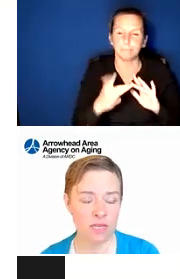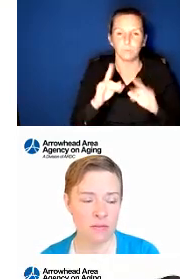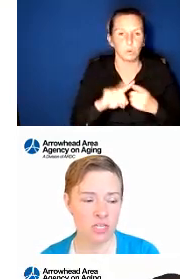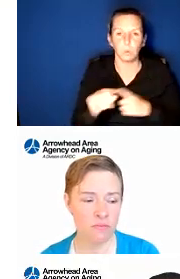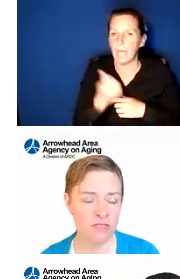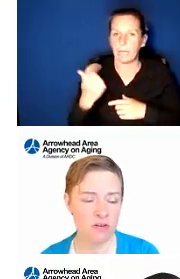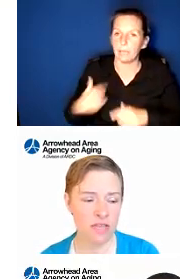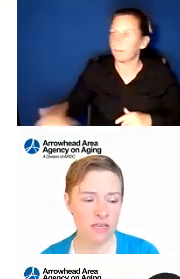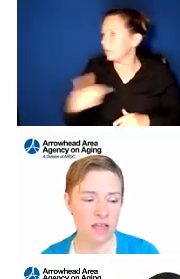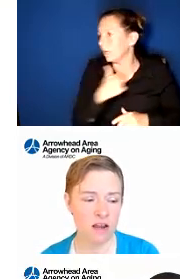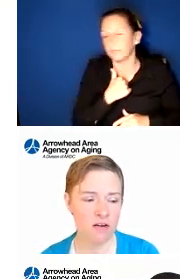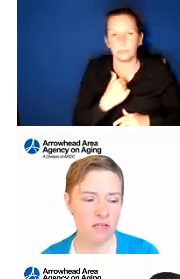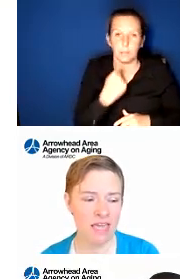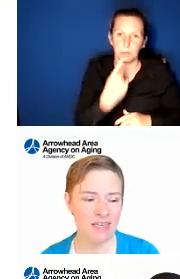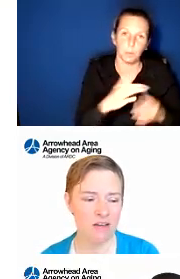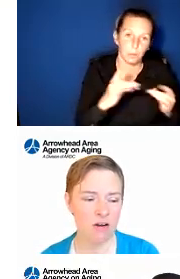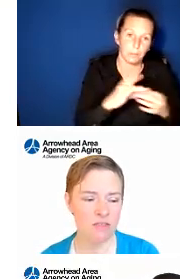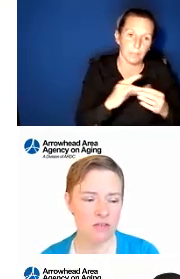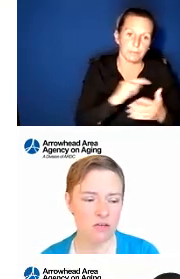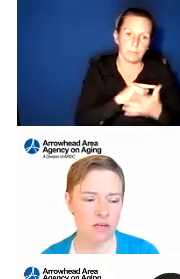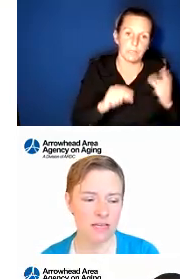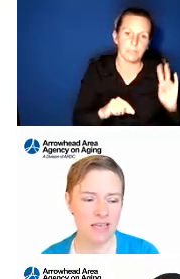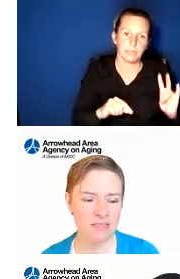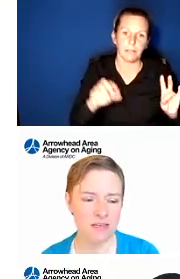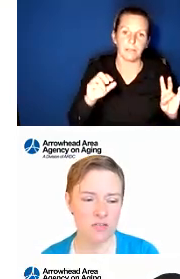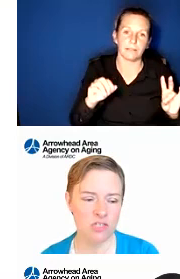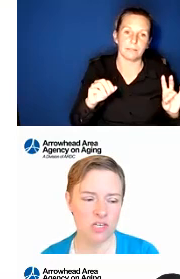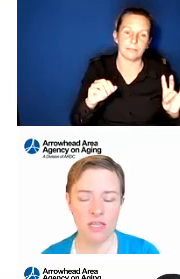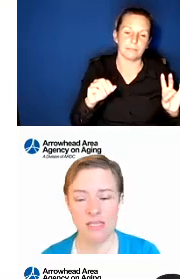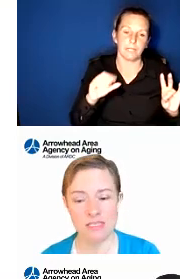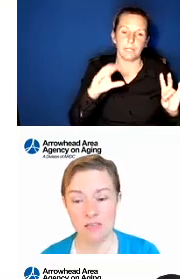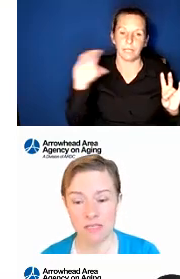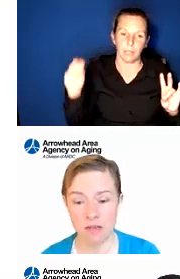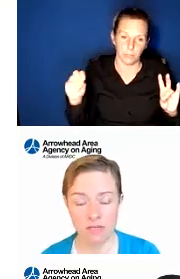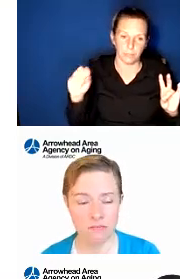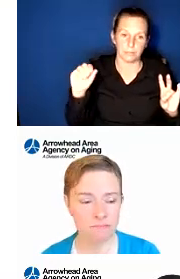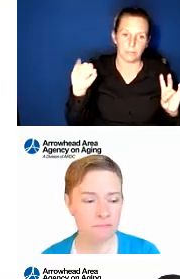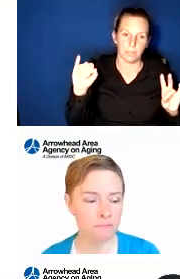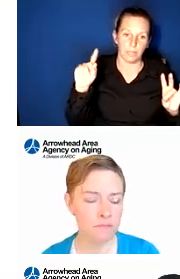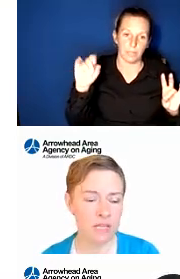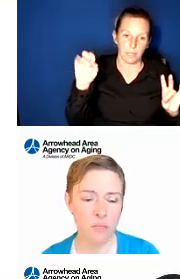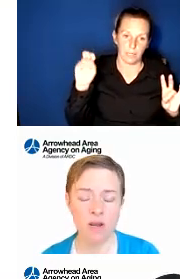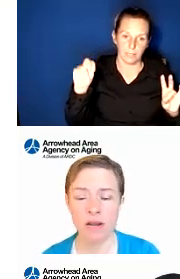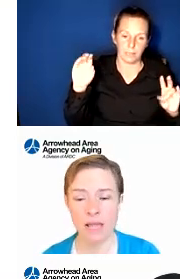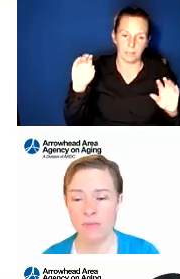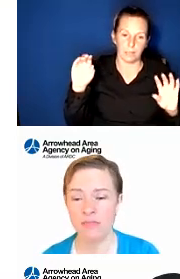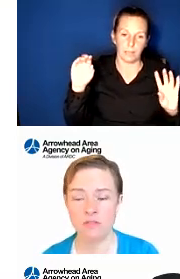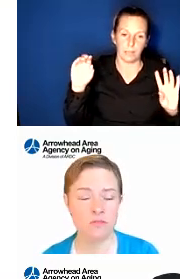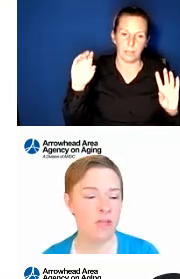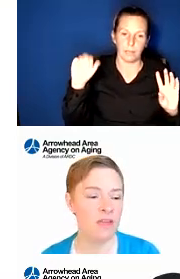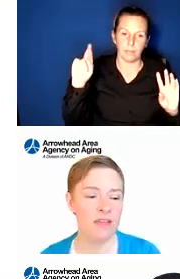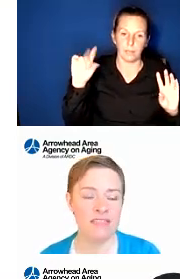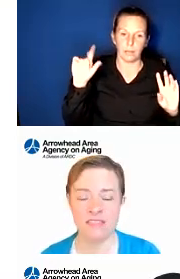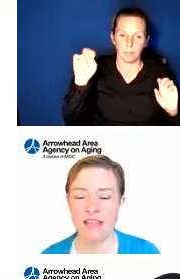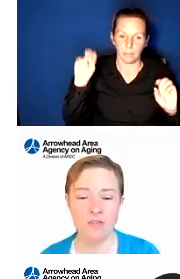do, like I mentioned, we serve Aiken, Carlson, Cook, Itasca, Koochiching Lake, and St. Louis counties. And we are happy